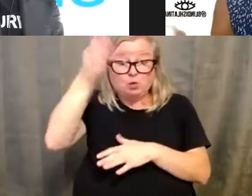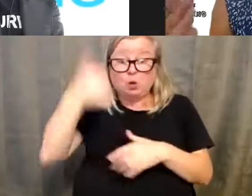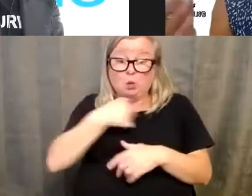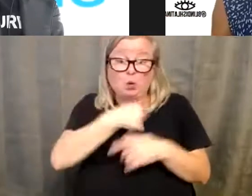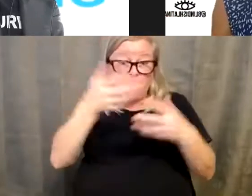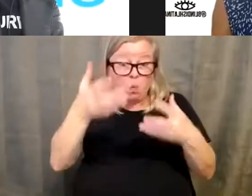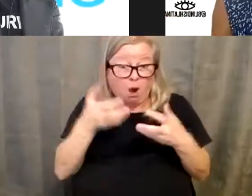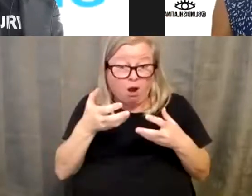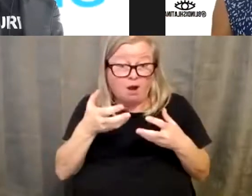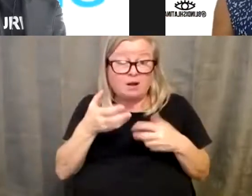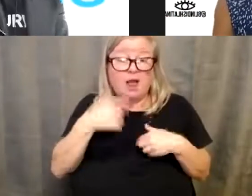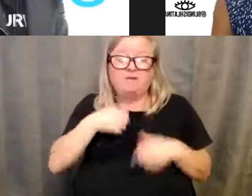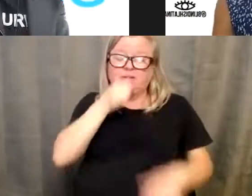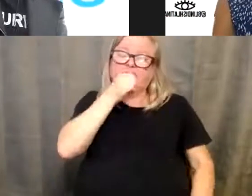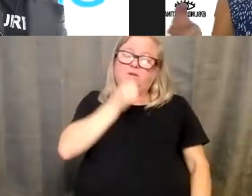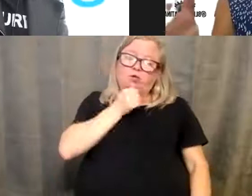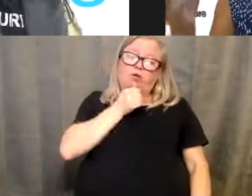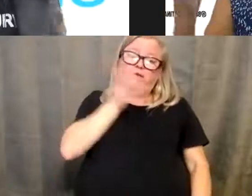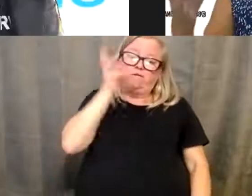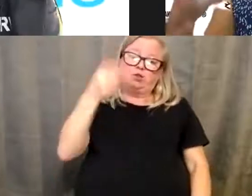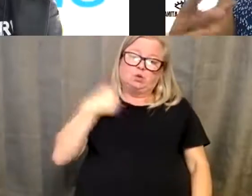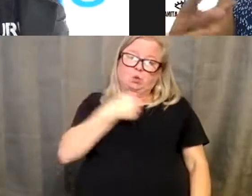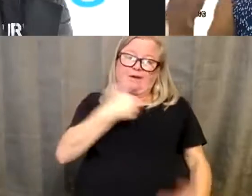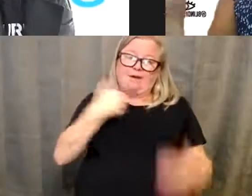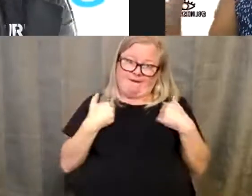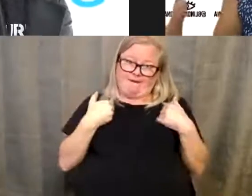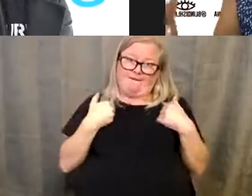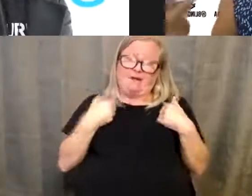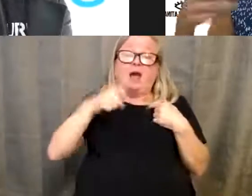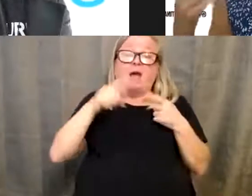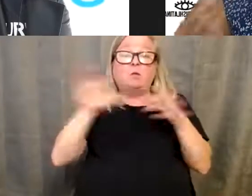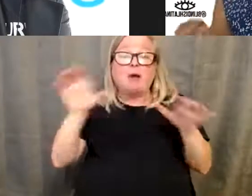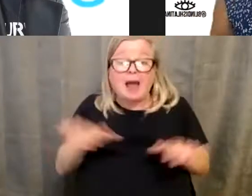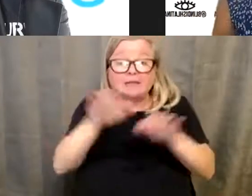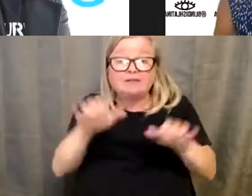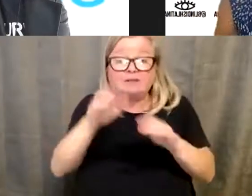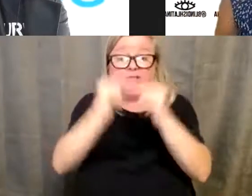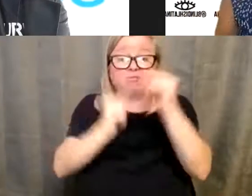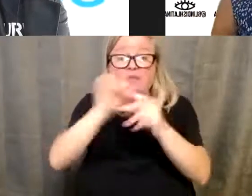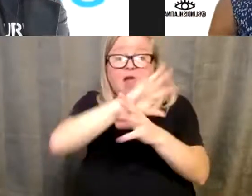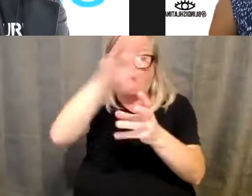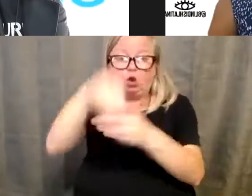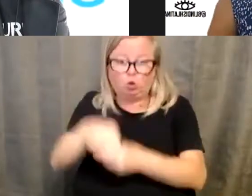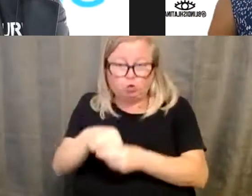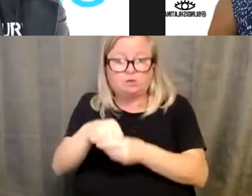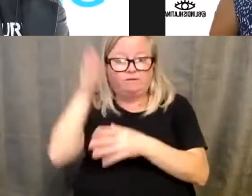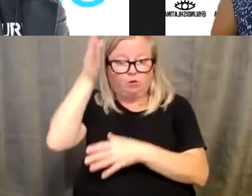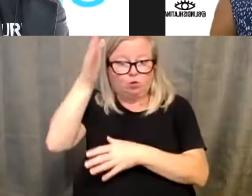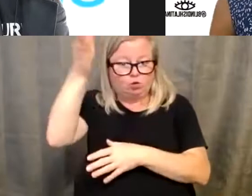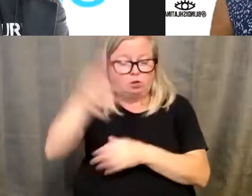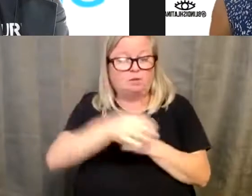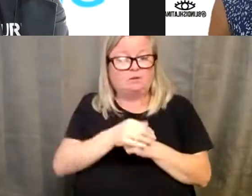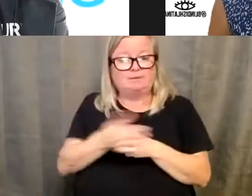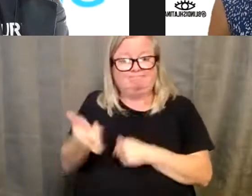must endure the future that we get. So let's actively build the inclusive future. Mariella.